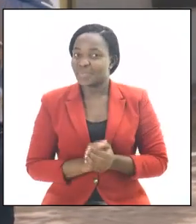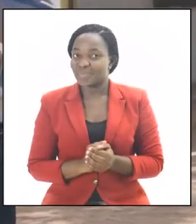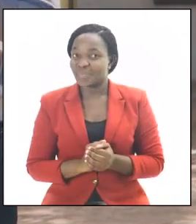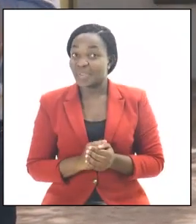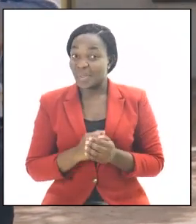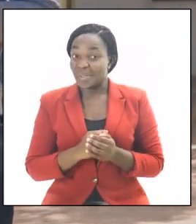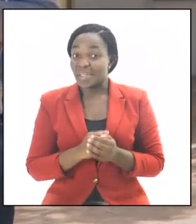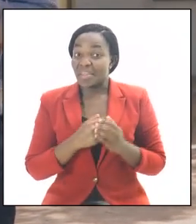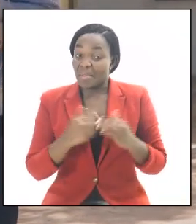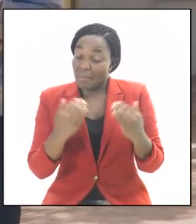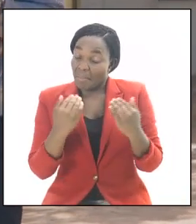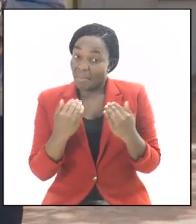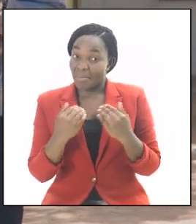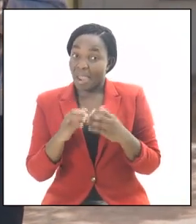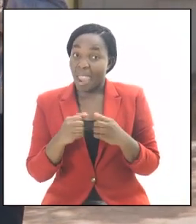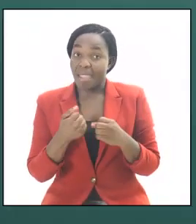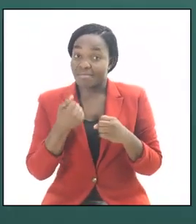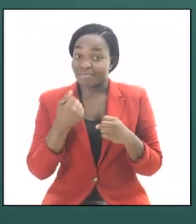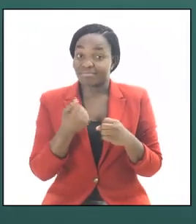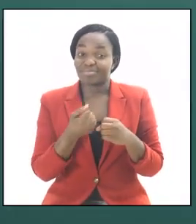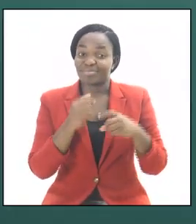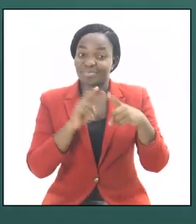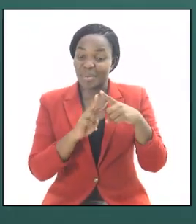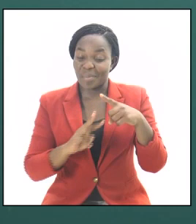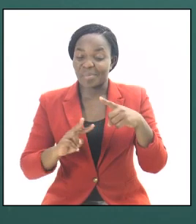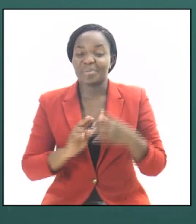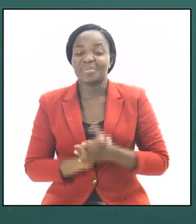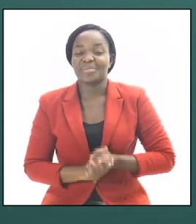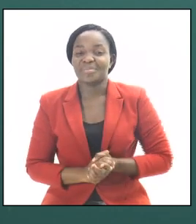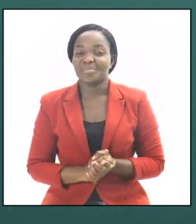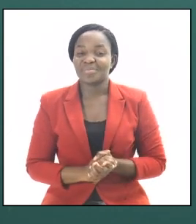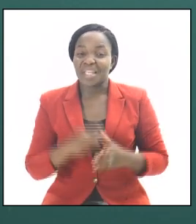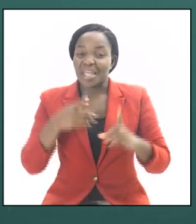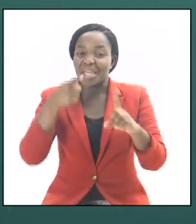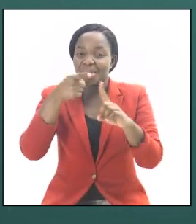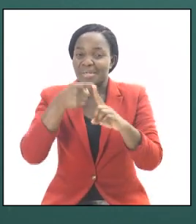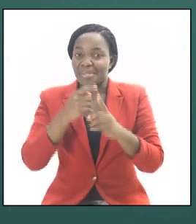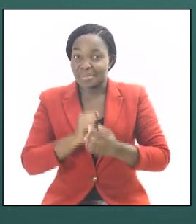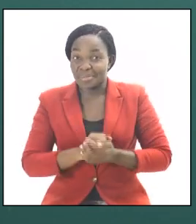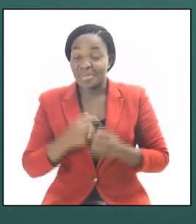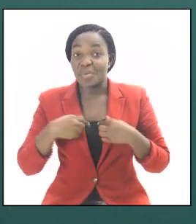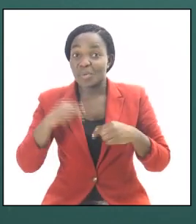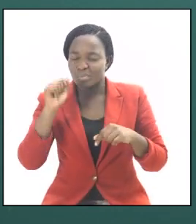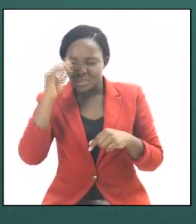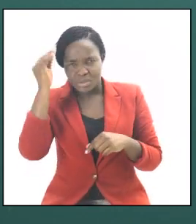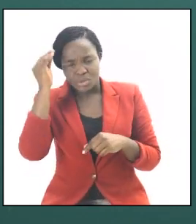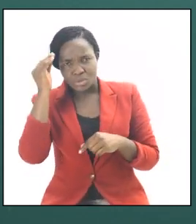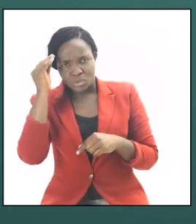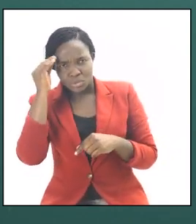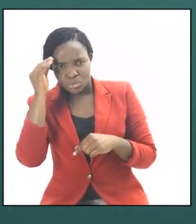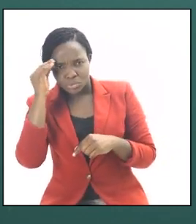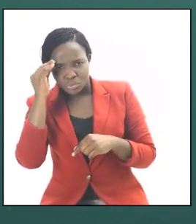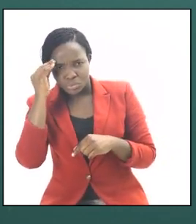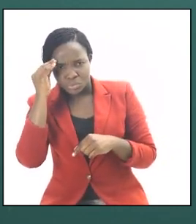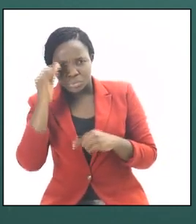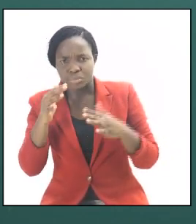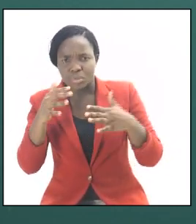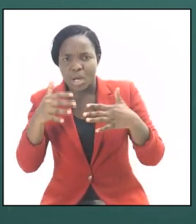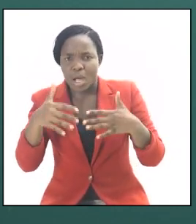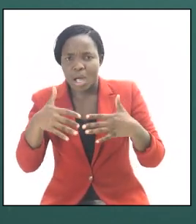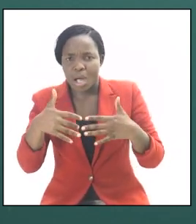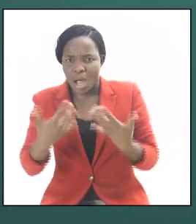told we're having pi. As a lesson objective, we will find out where the constant pi